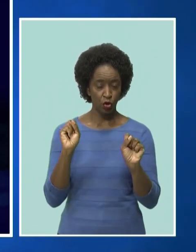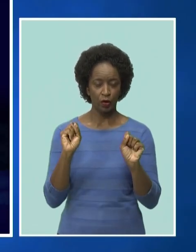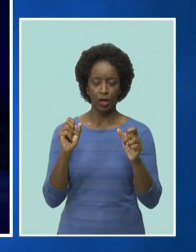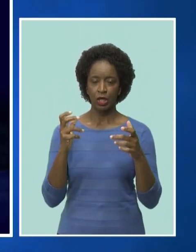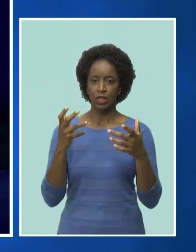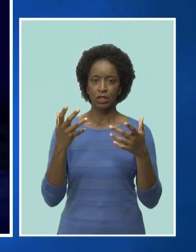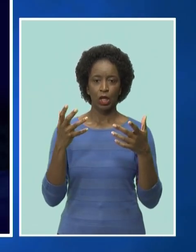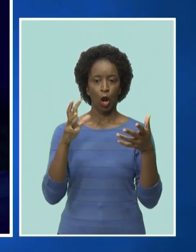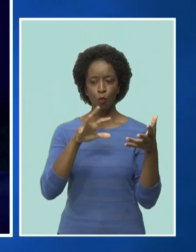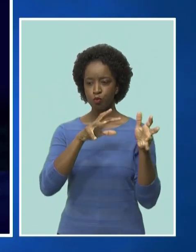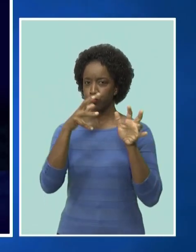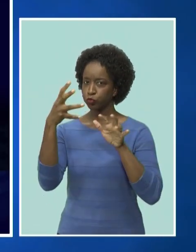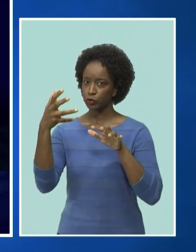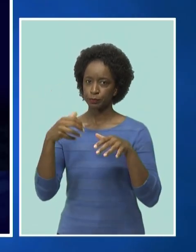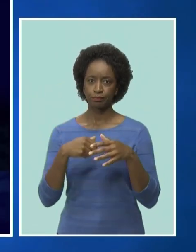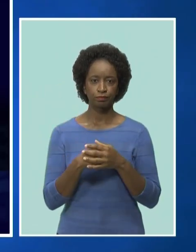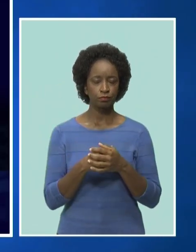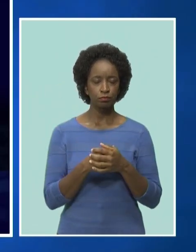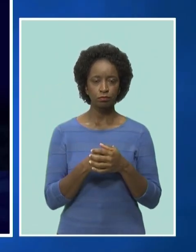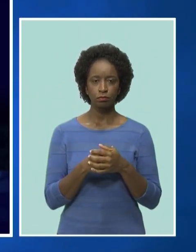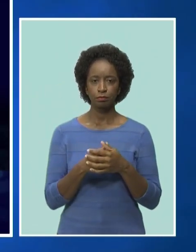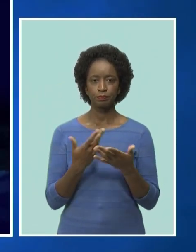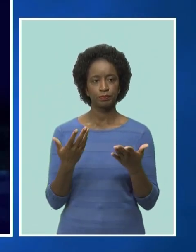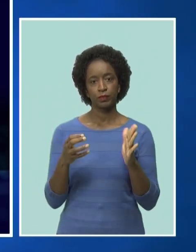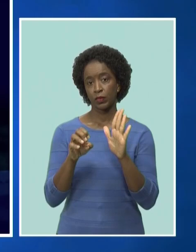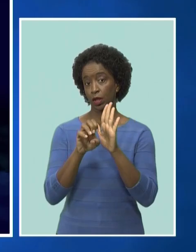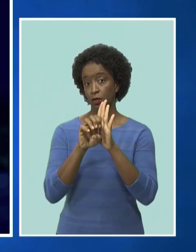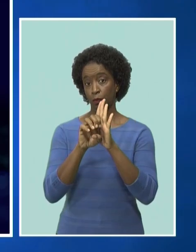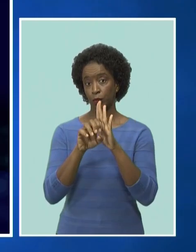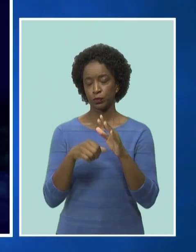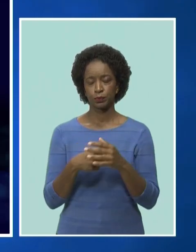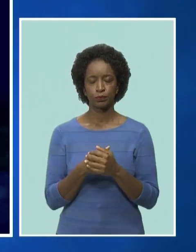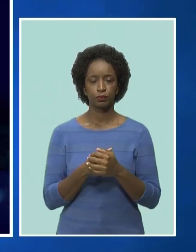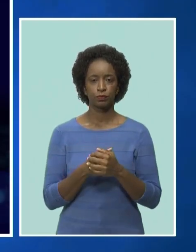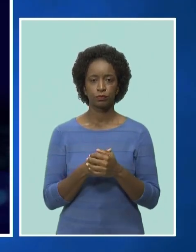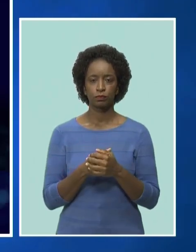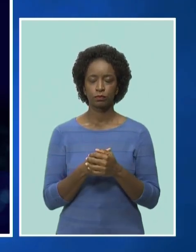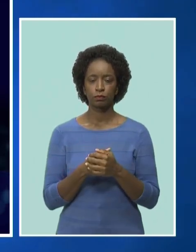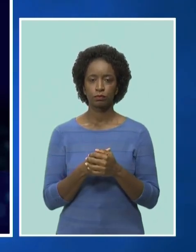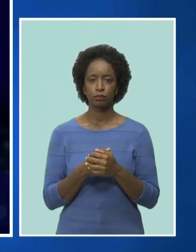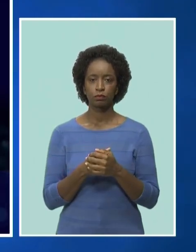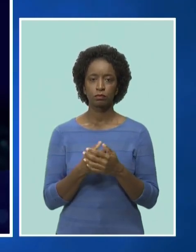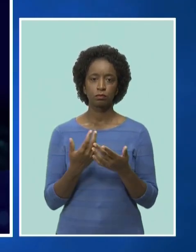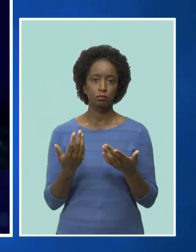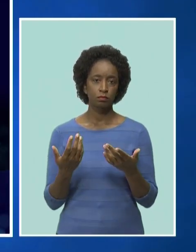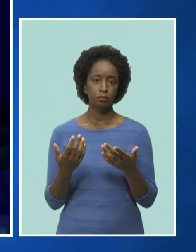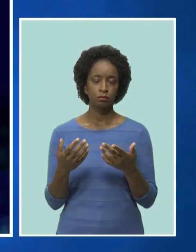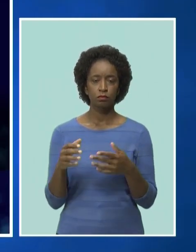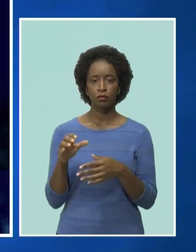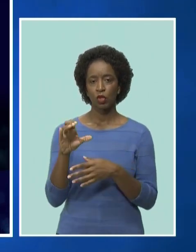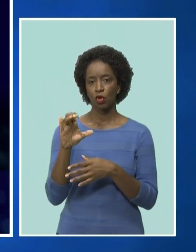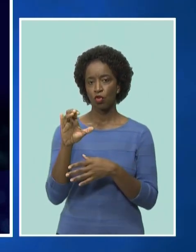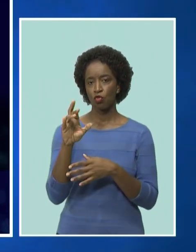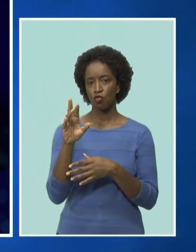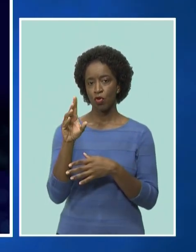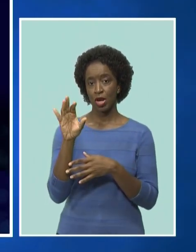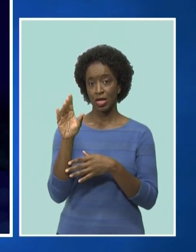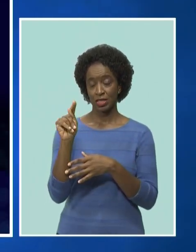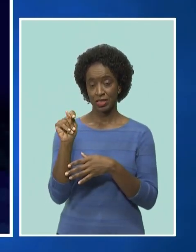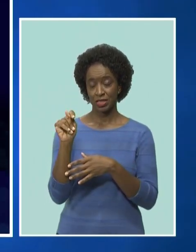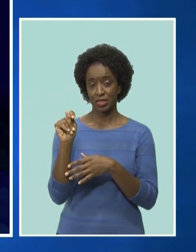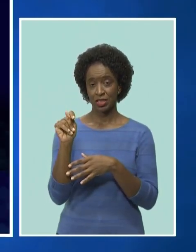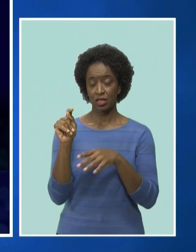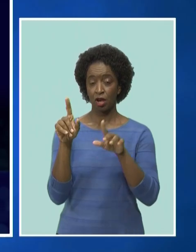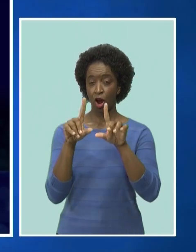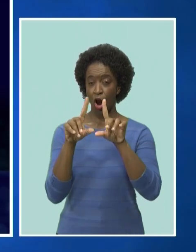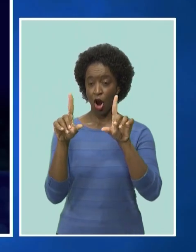on a day. So take, for example, a miserable thing, right, would be credit card theft, where your credit card is